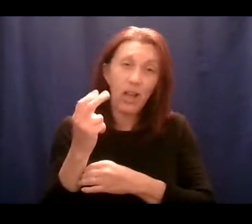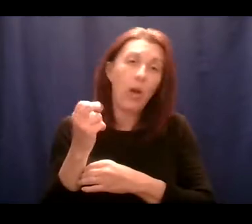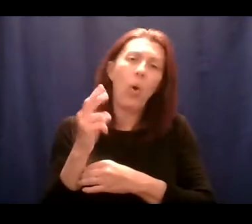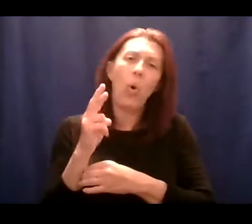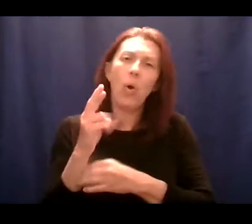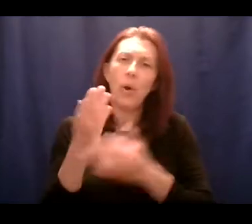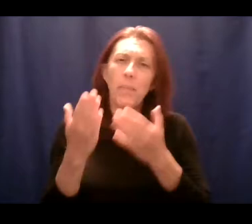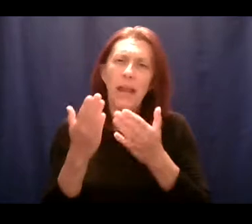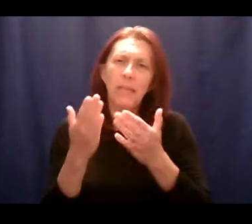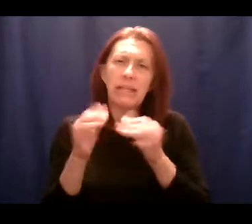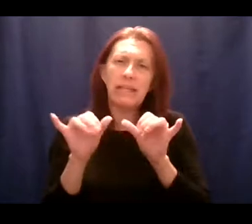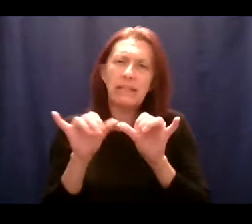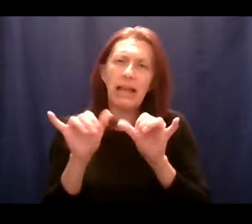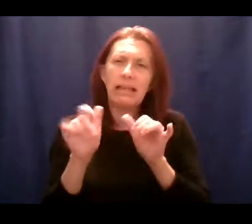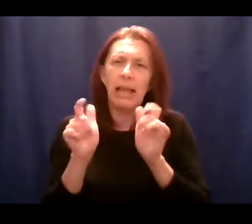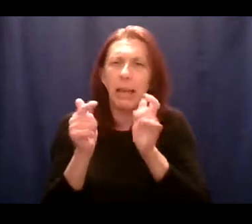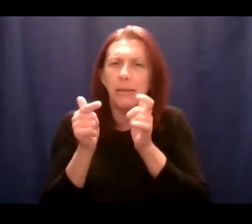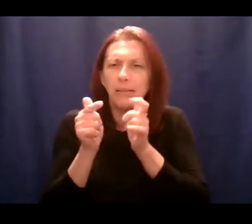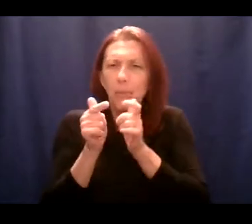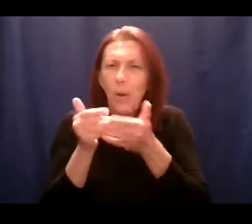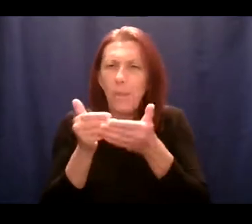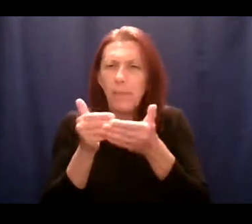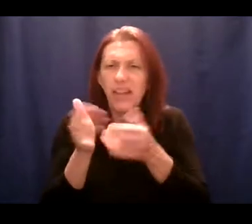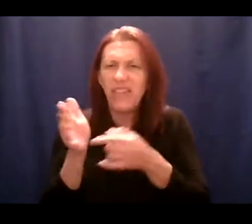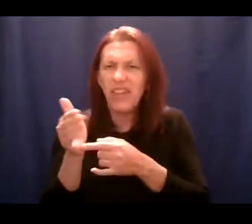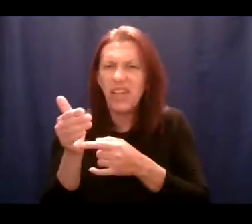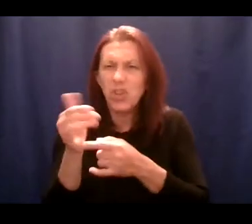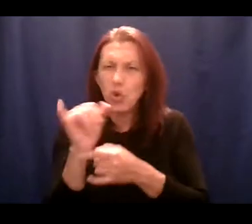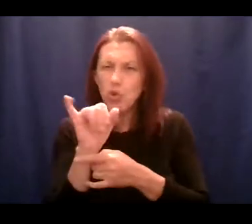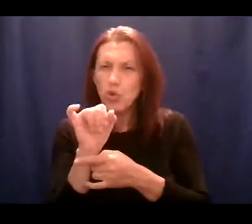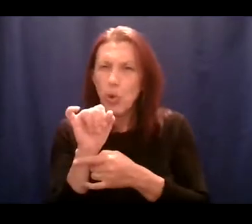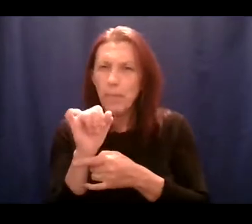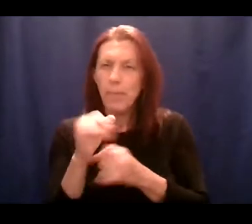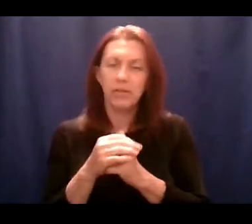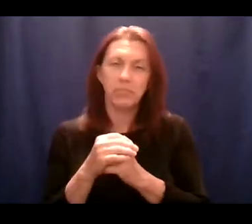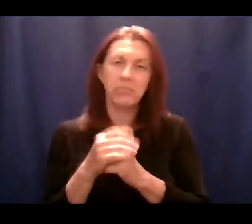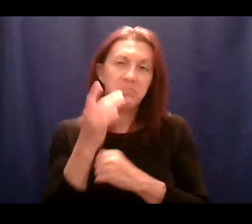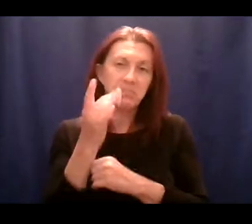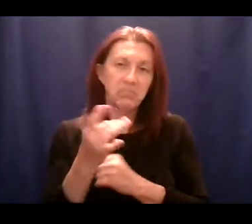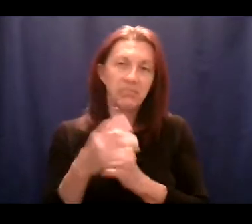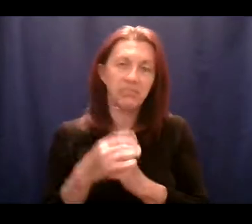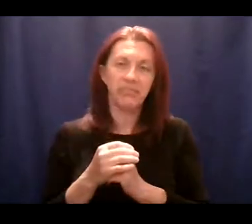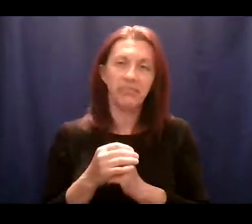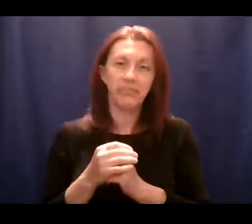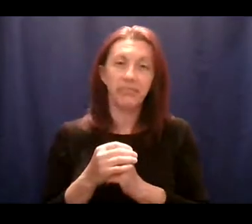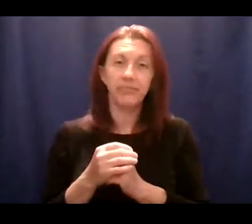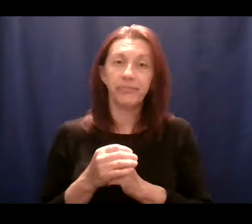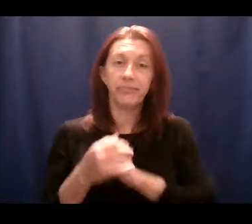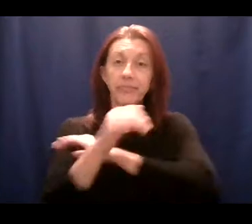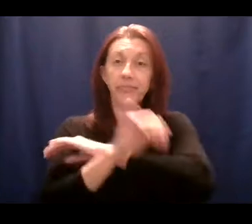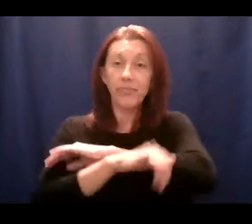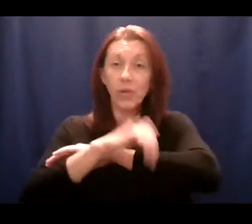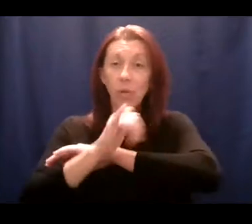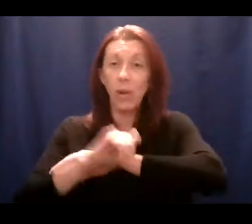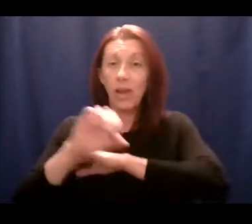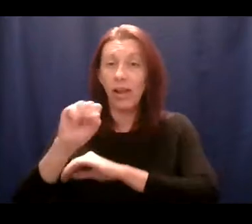as small baby fish or small shrimp in the water, which is really interesting. So whale sharks are the